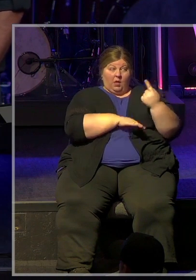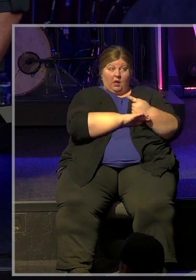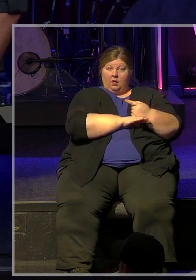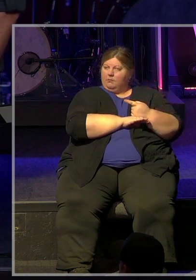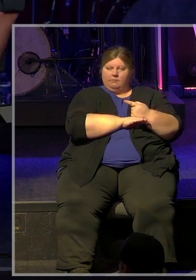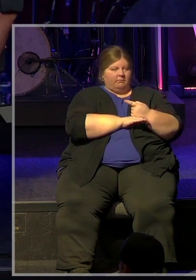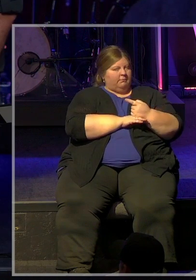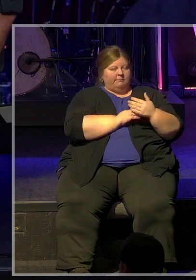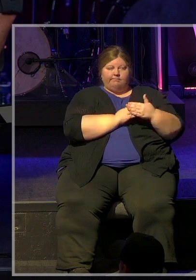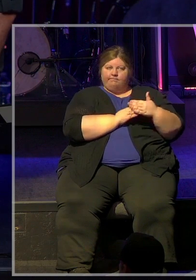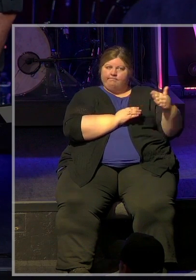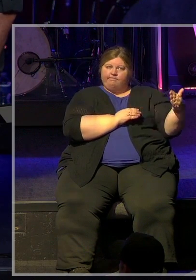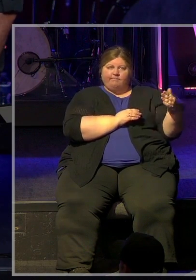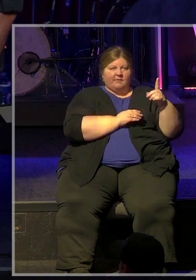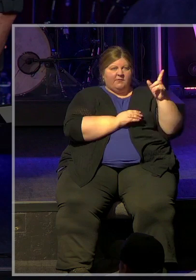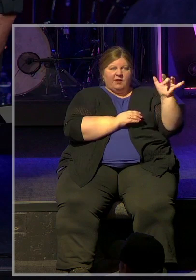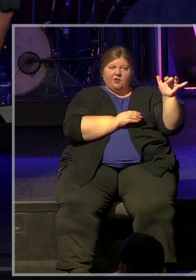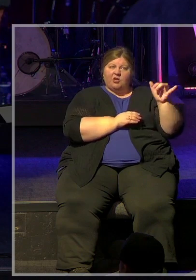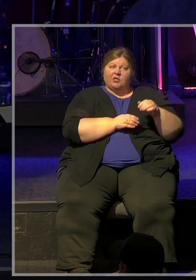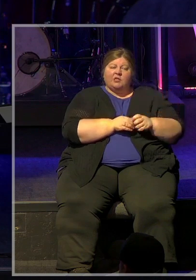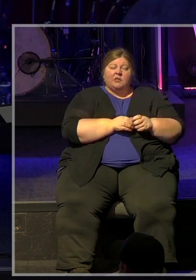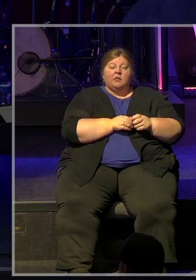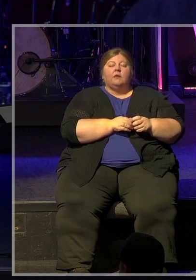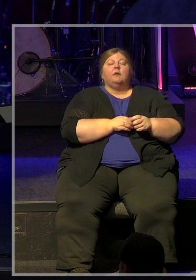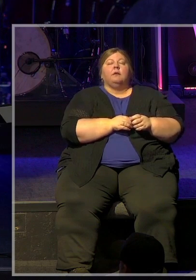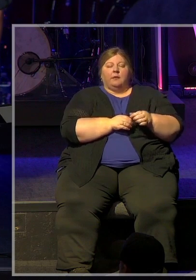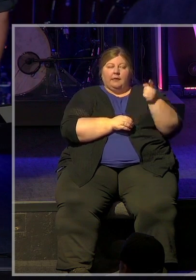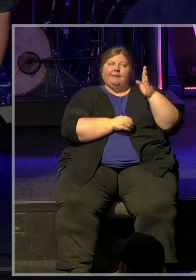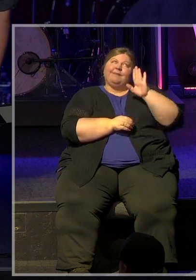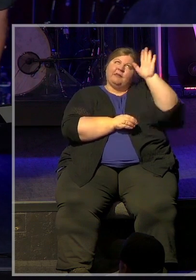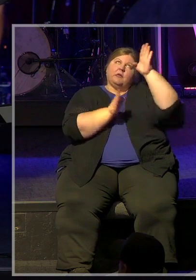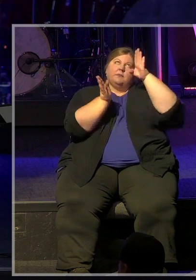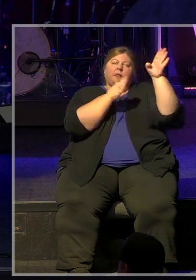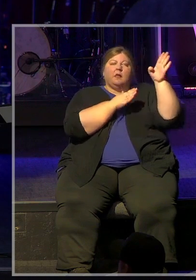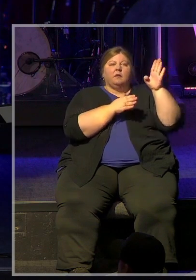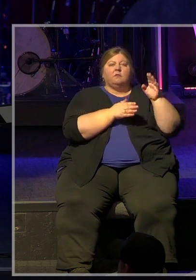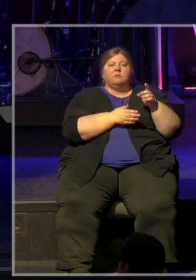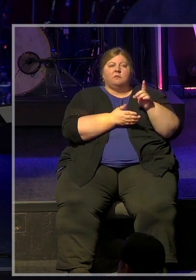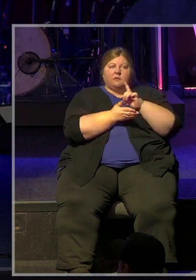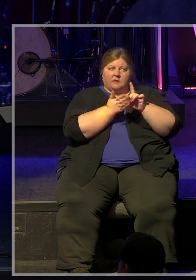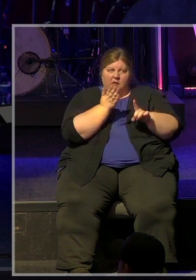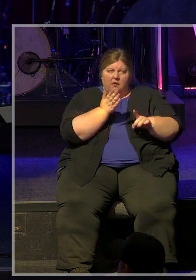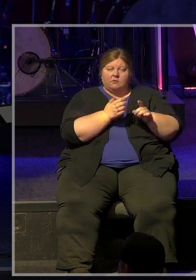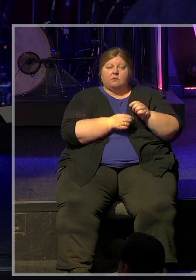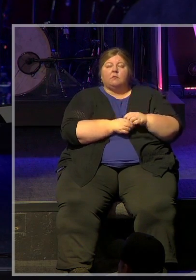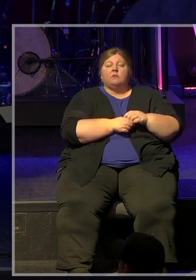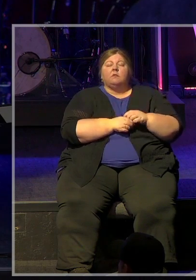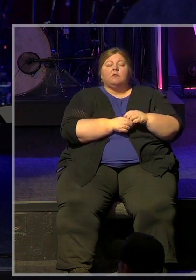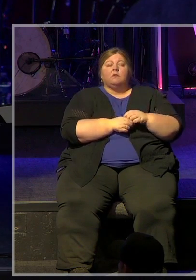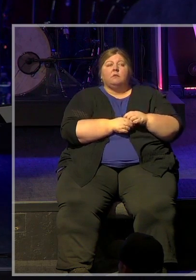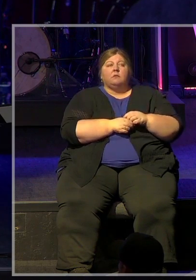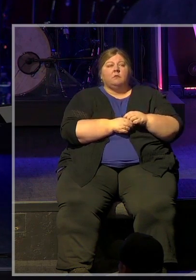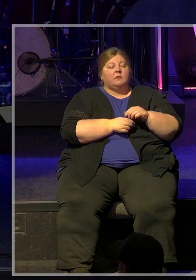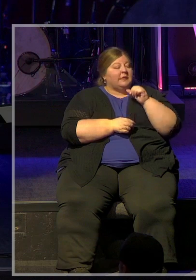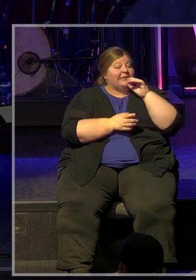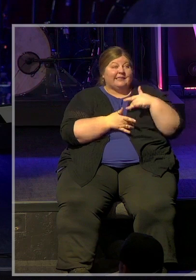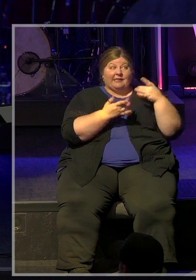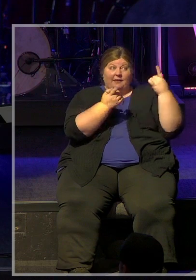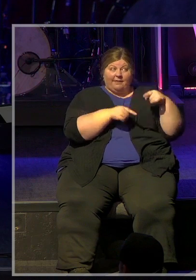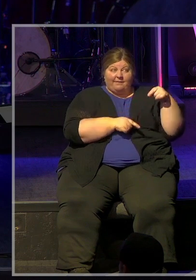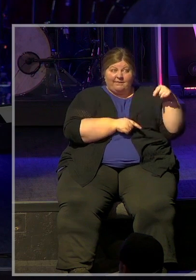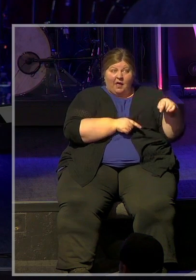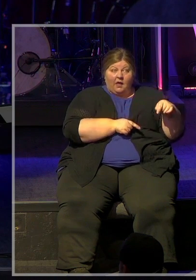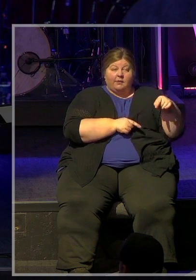for life. This is how God intended it and designed it from the very beginning. It's not about an event that